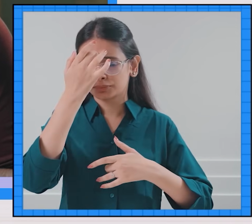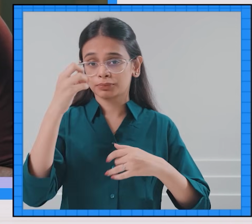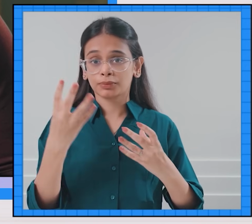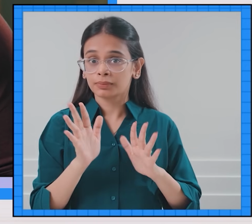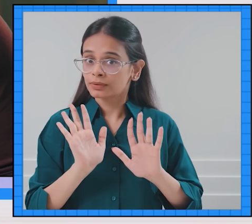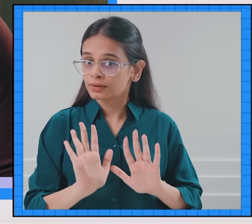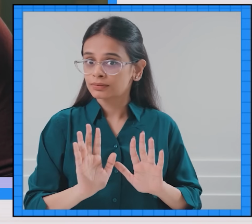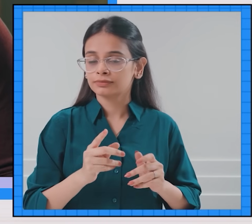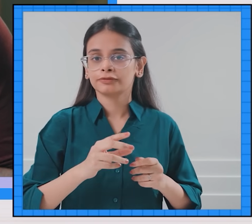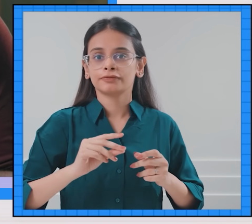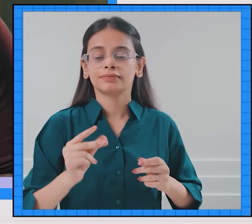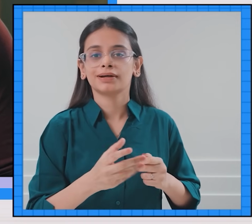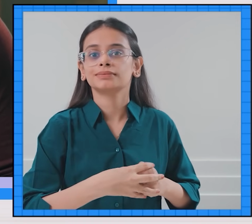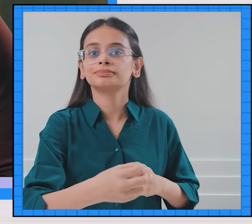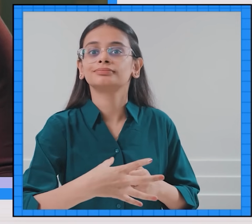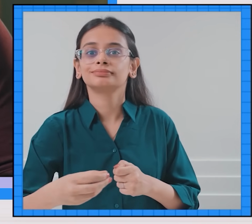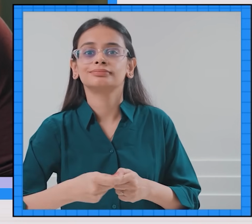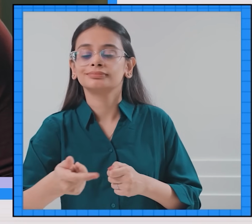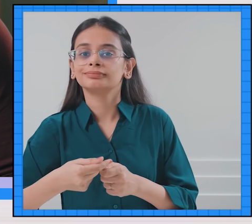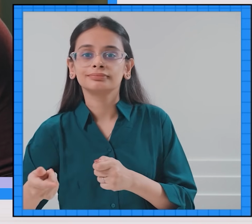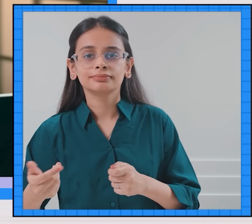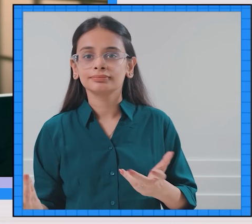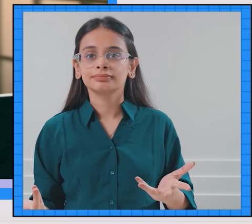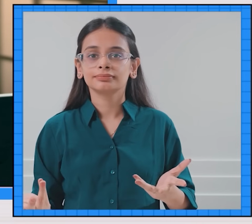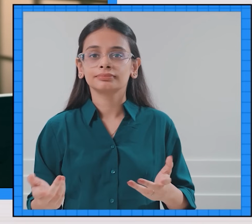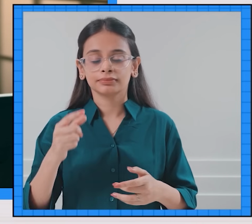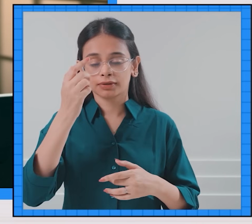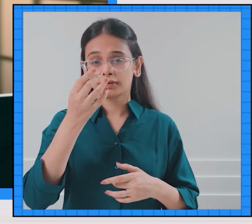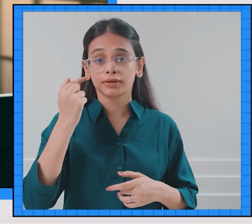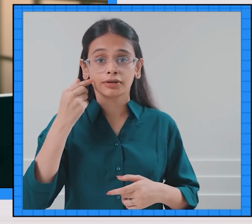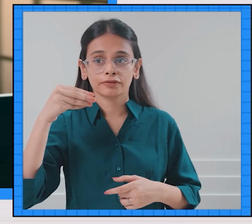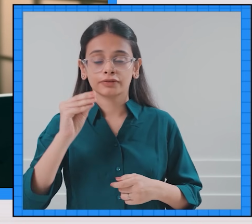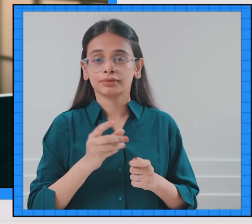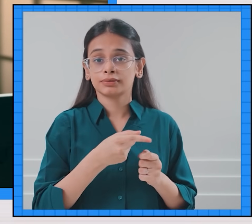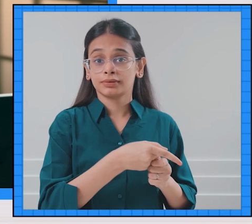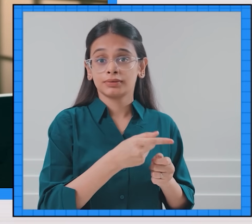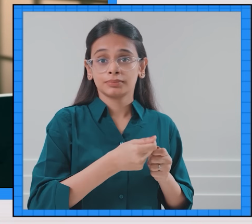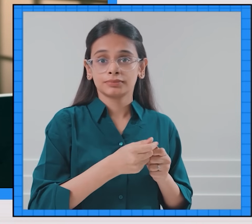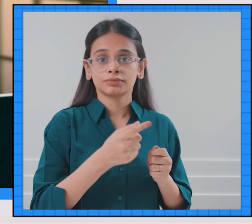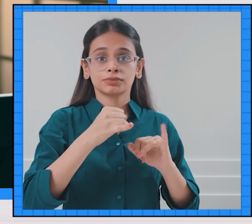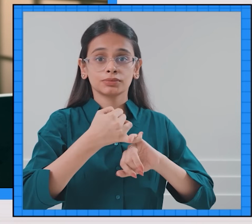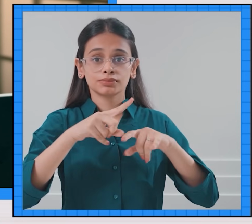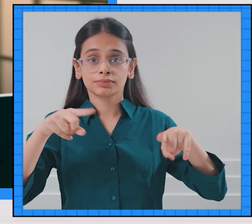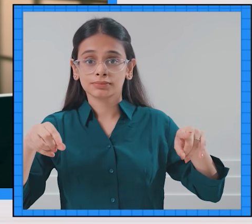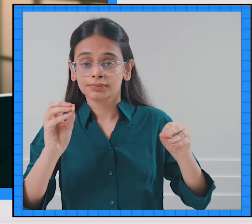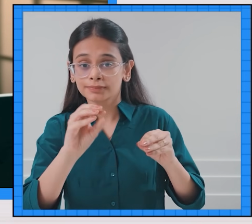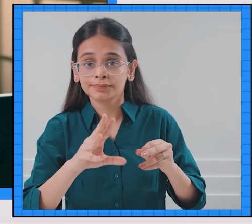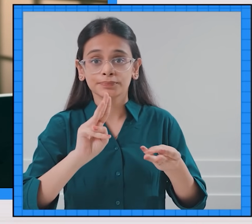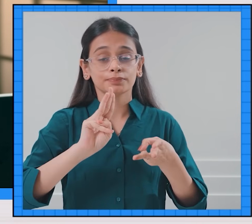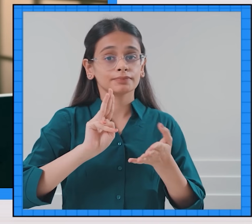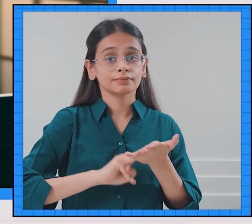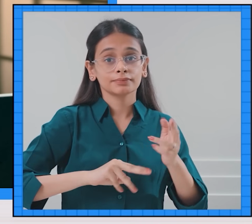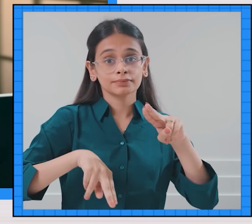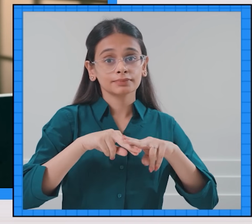that it is available to you in full when you need it. Investing your emergency money in stocks or equity mutual